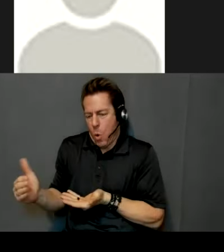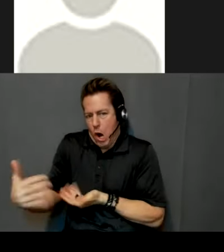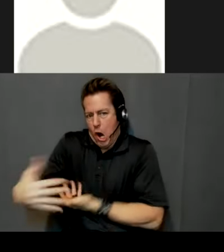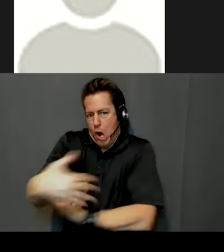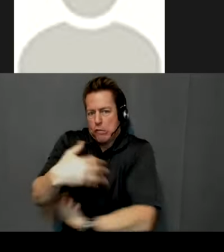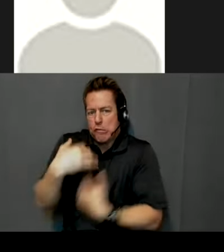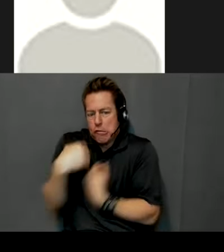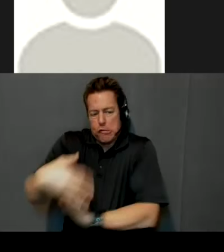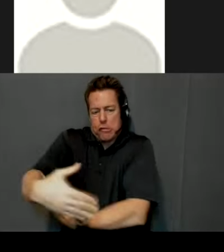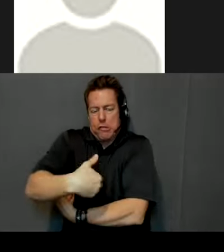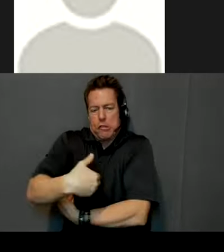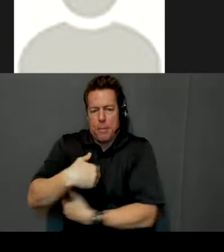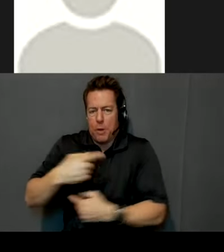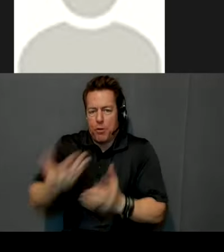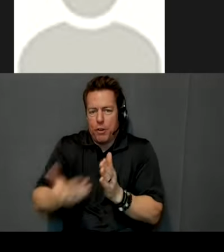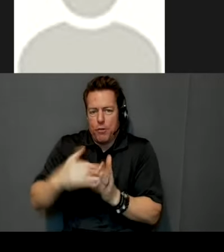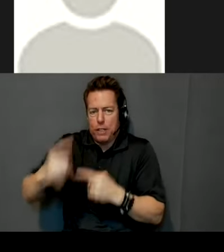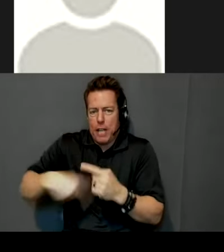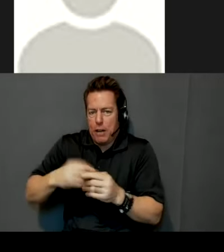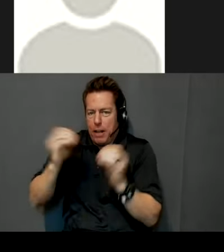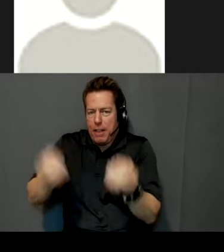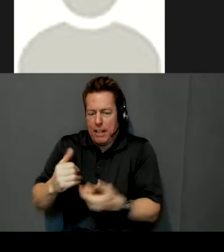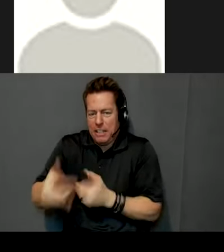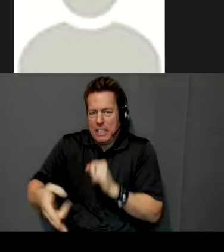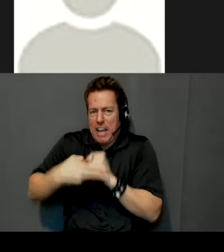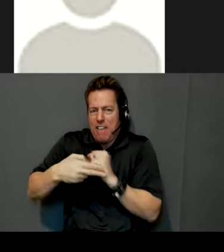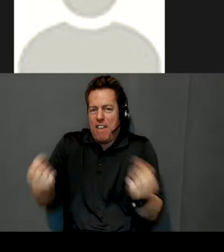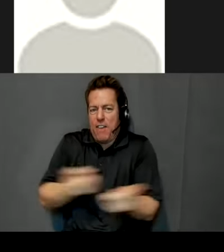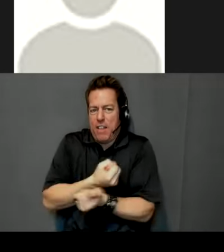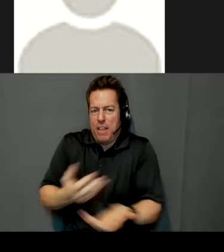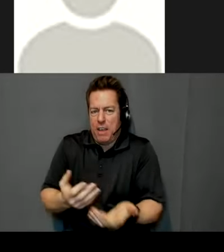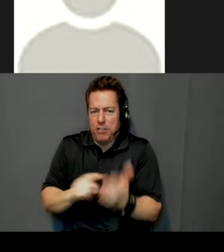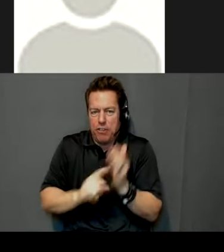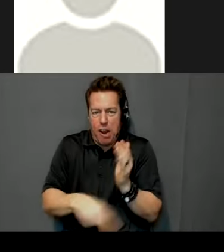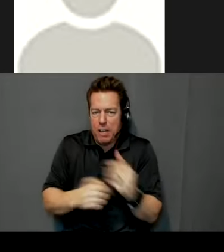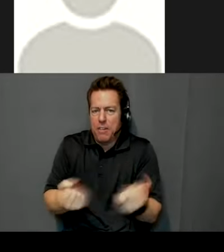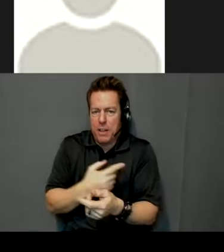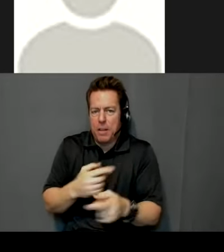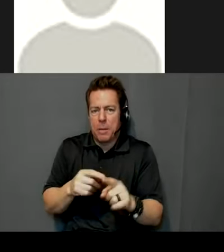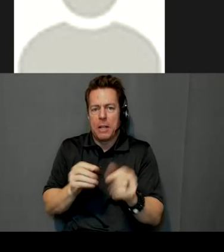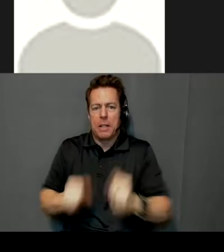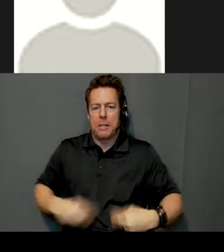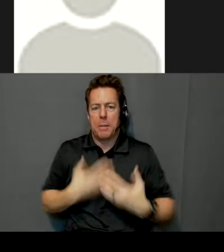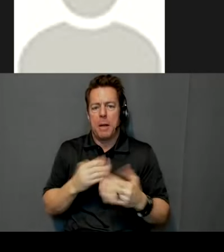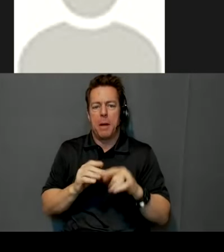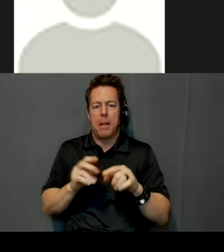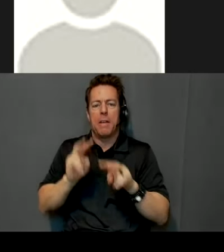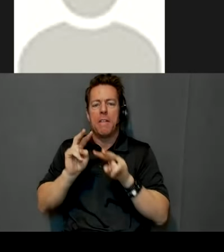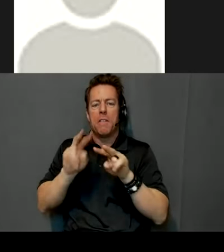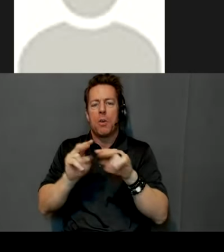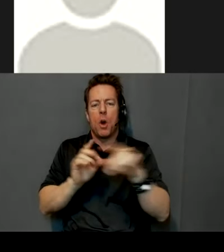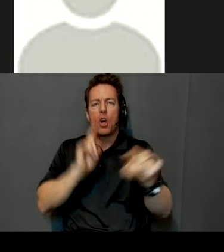thrown away any of my recycling. And this is inspired by the view across the street that I have from the